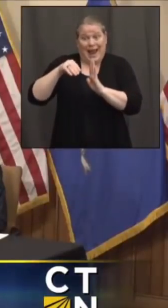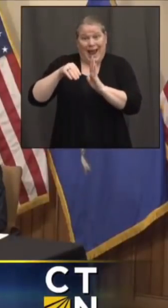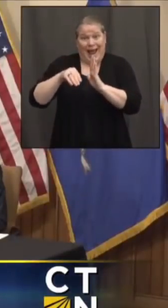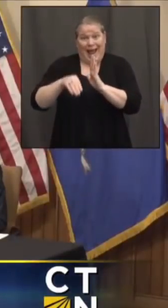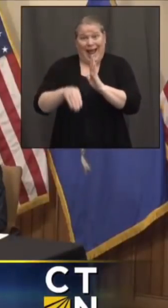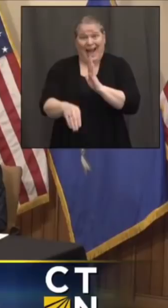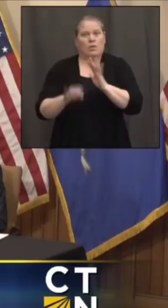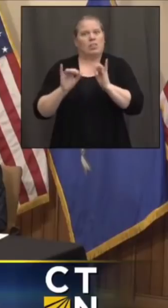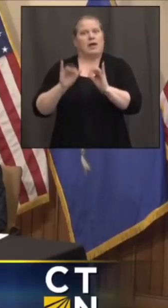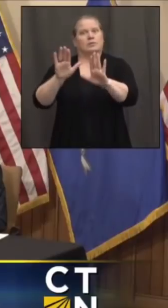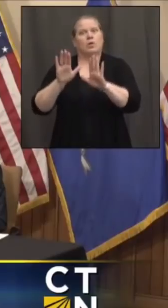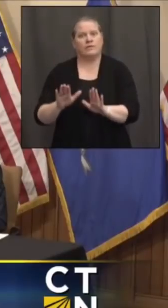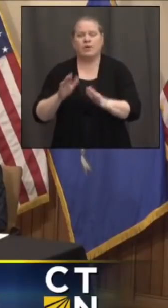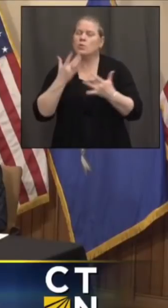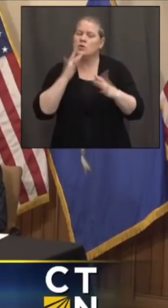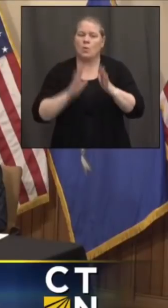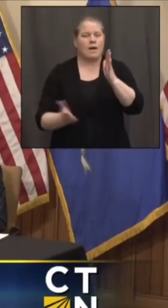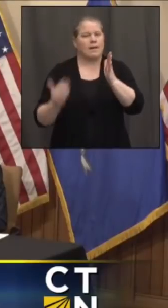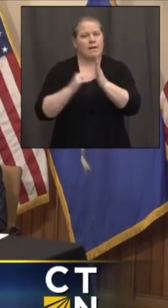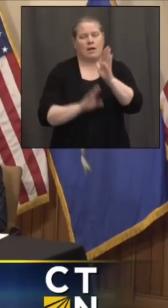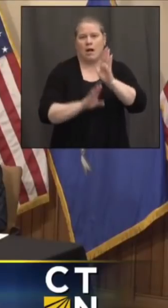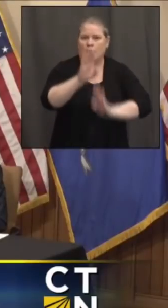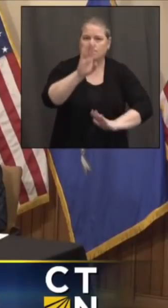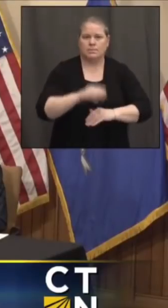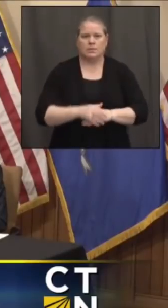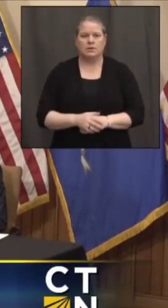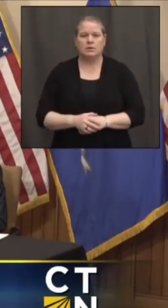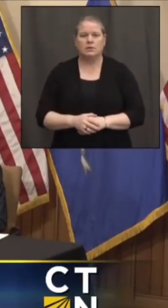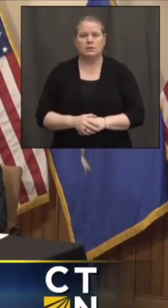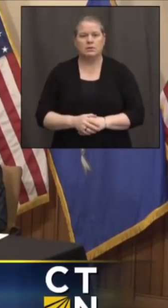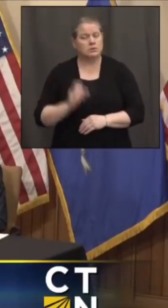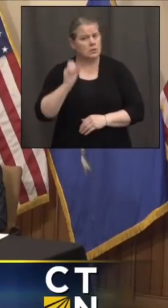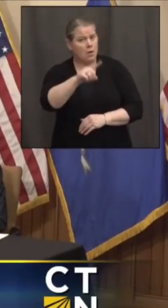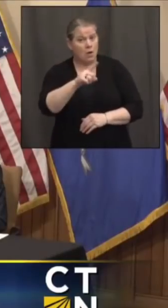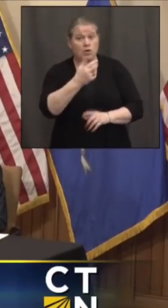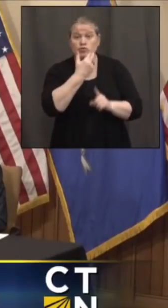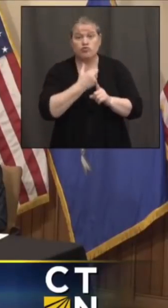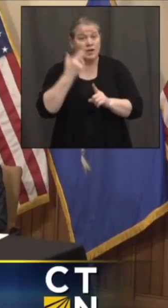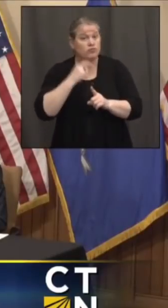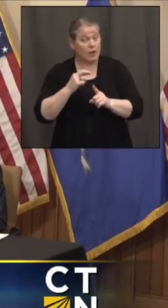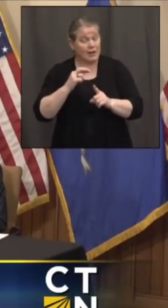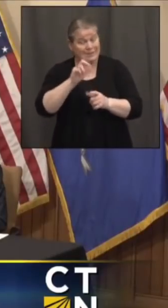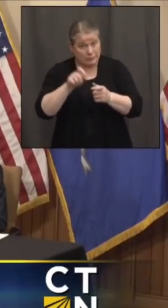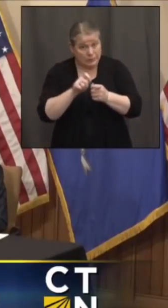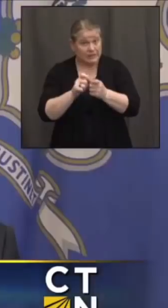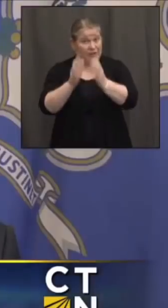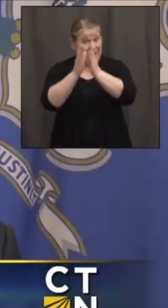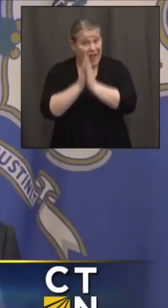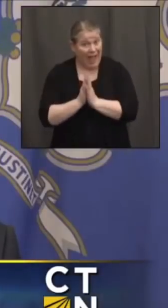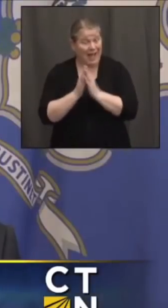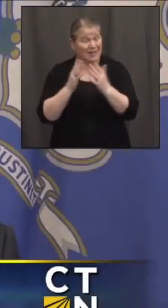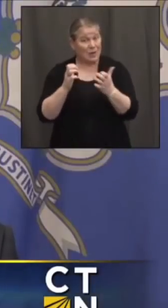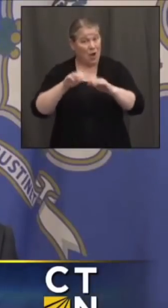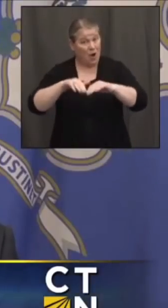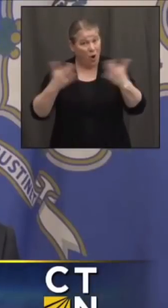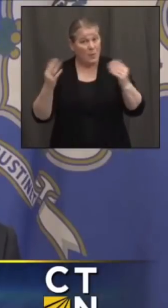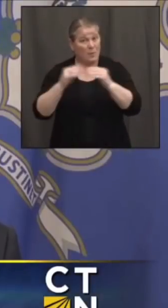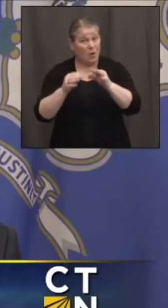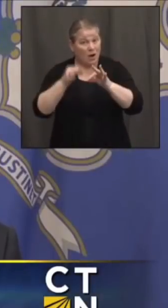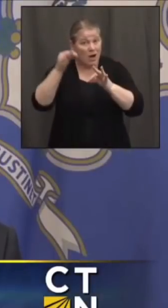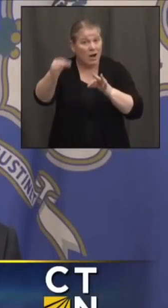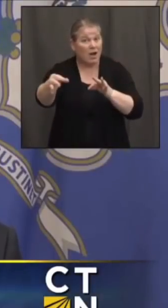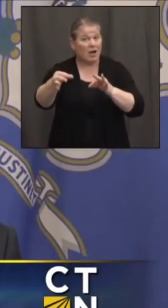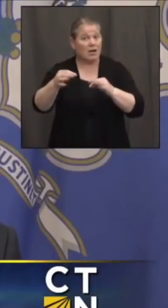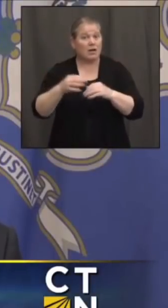Was that a specific point of discussion, though, Super Bowl Sunday? Did that ever come up in a specific way with the restaurants? Not necessarily with the